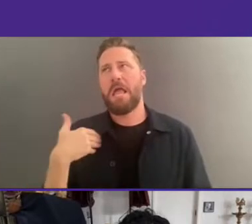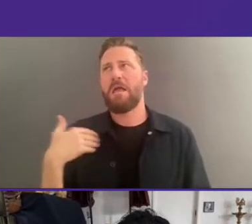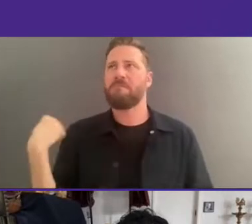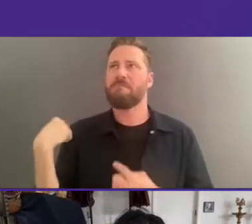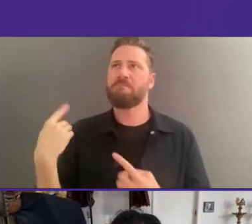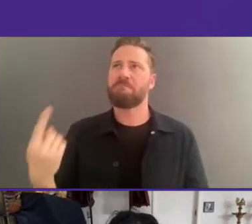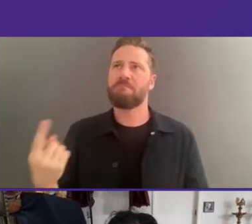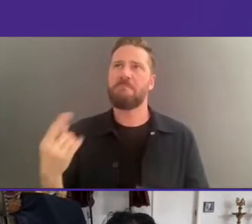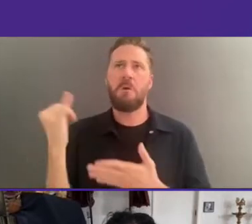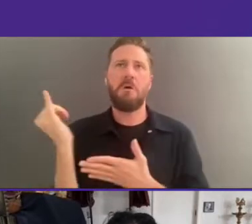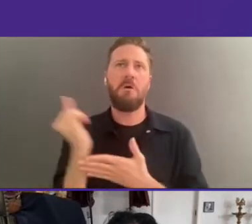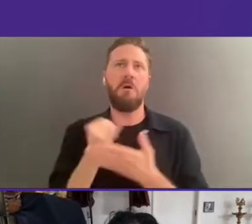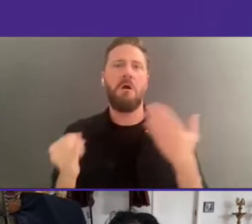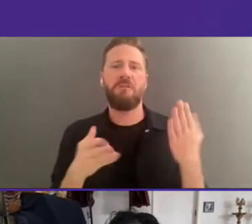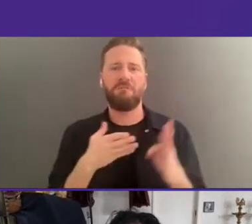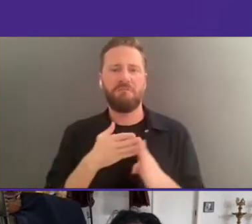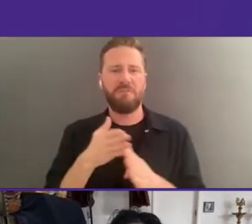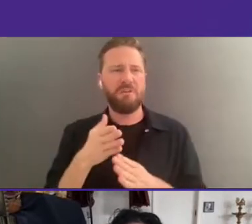the arts